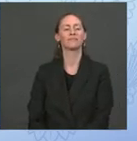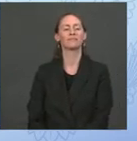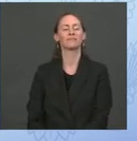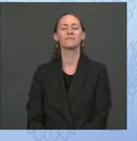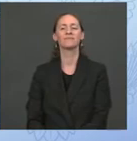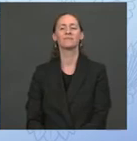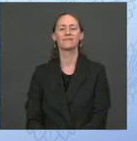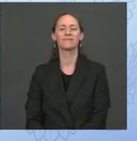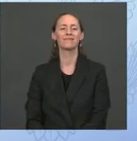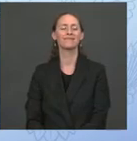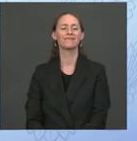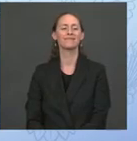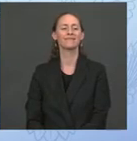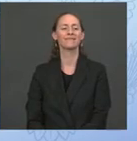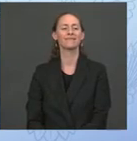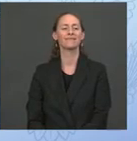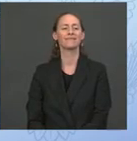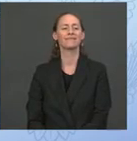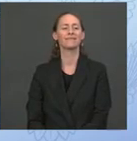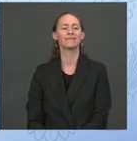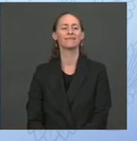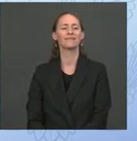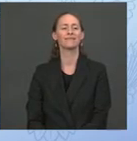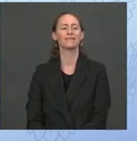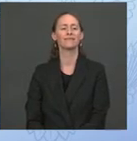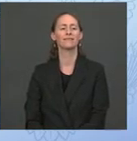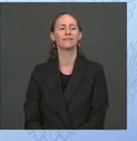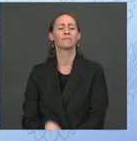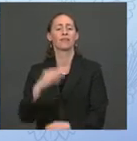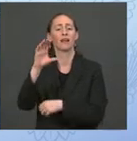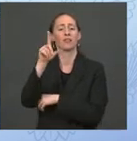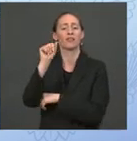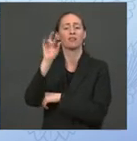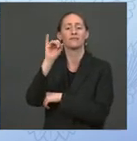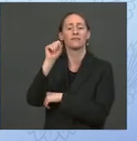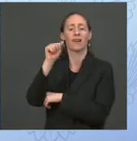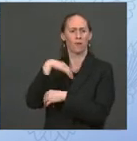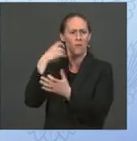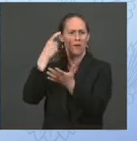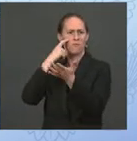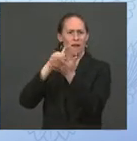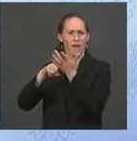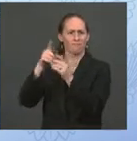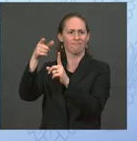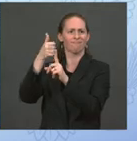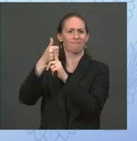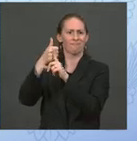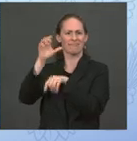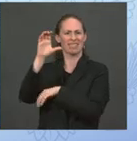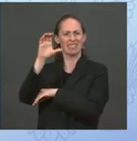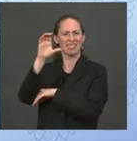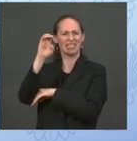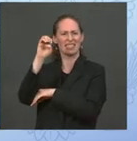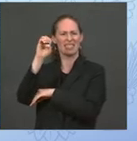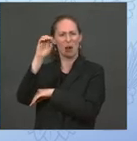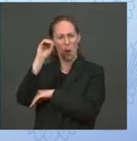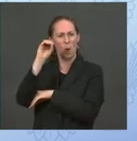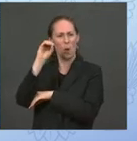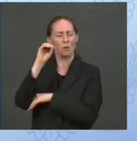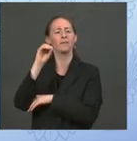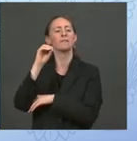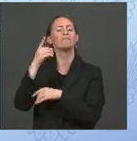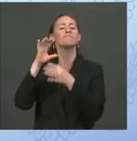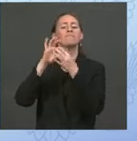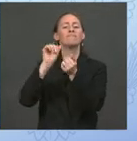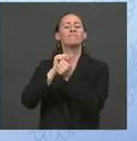and Carissa Moffett-Miller, CEO of the Council of Chief State School Officers. Thank you for your